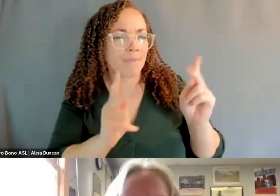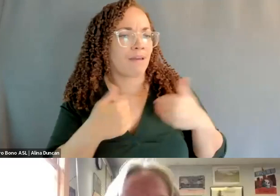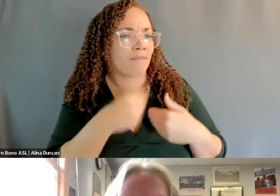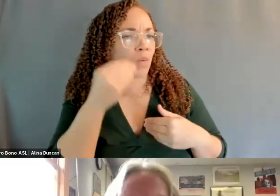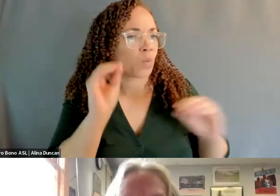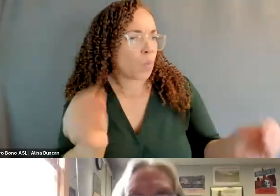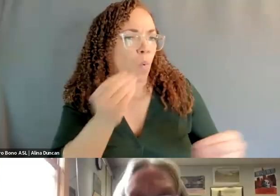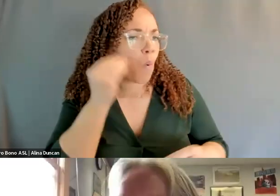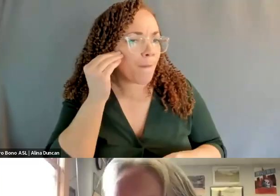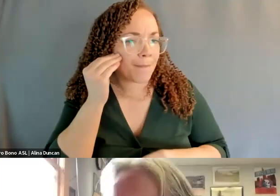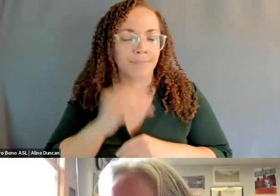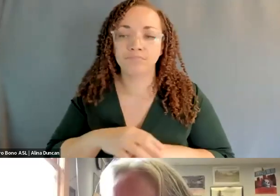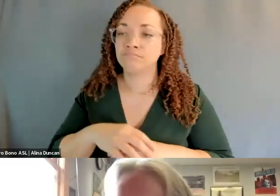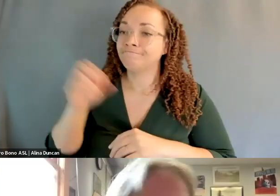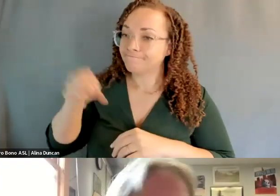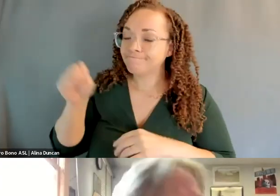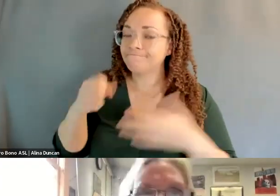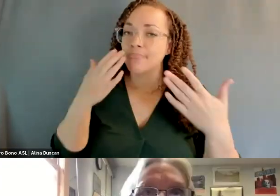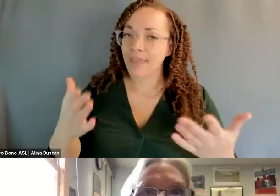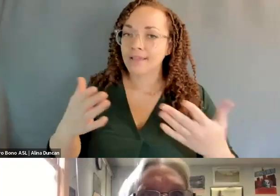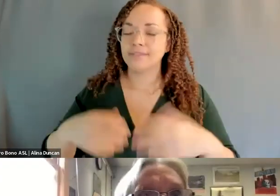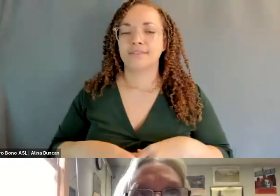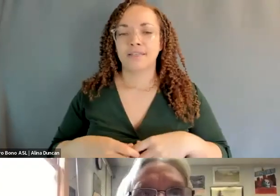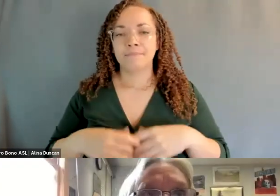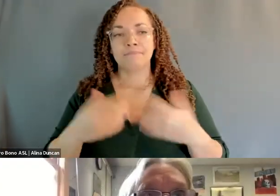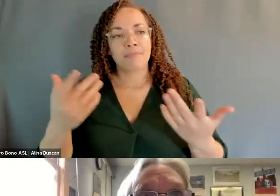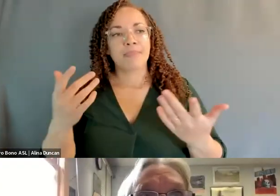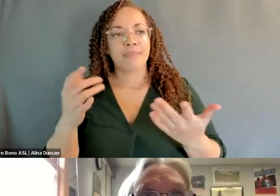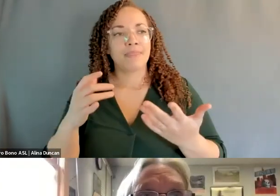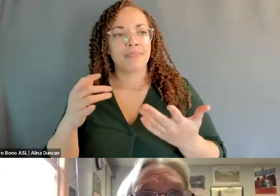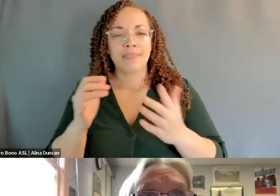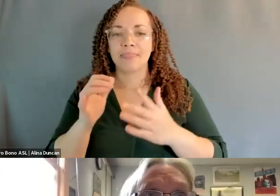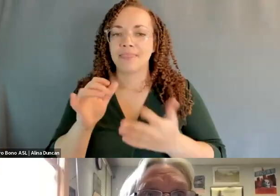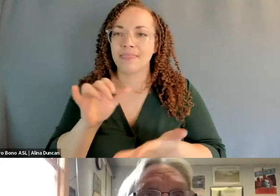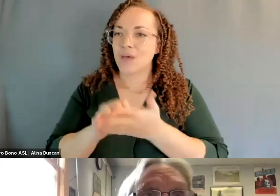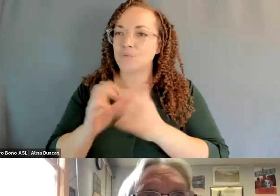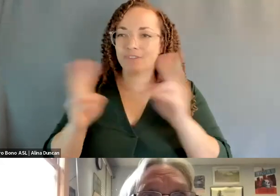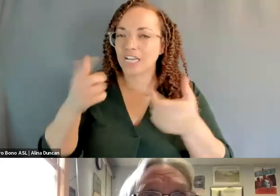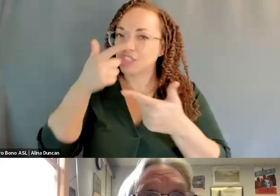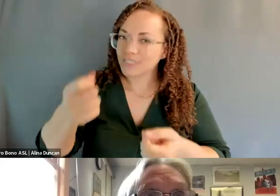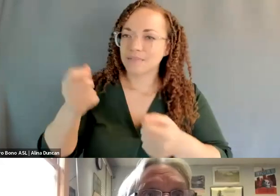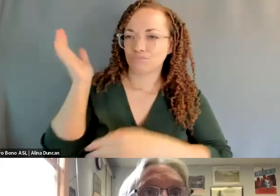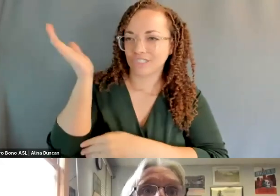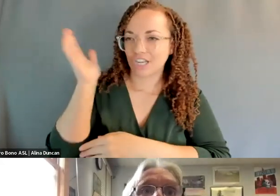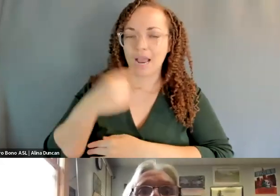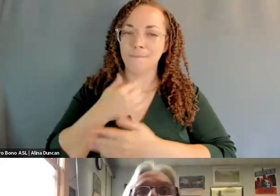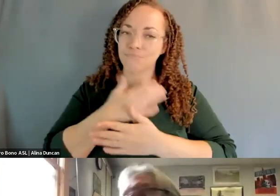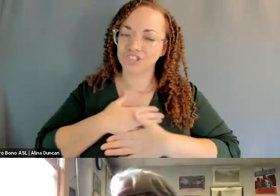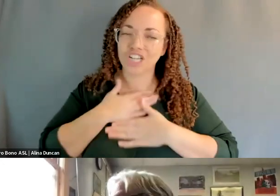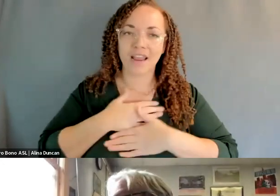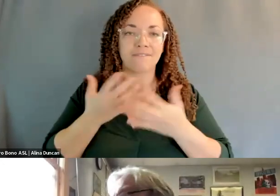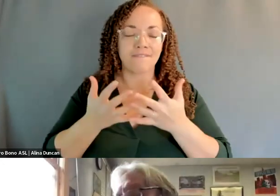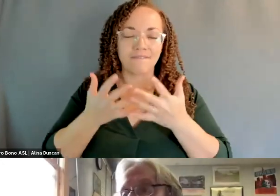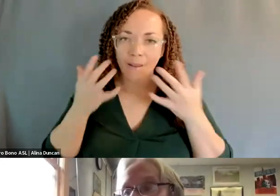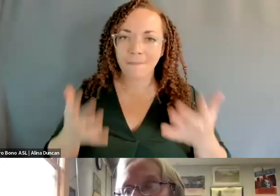Well, yeah, thanks. And that was a very interesting presentation and I appreciated it very much and your